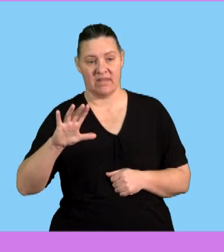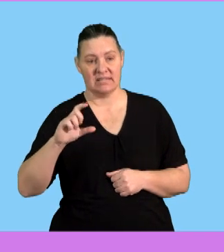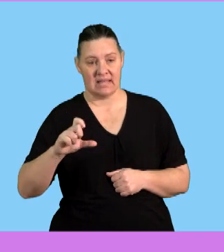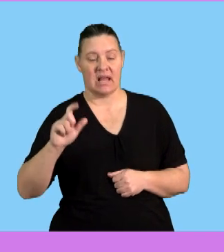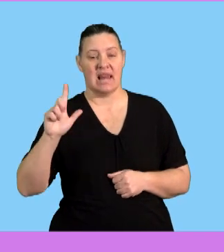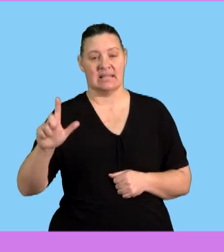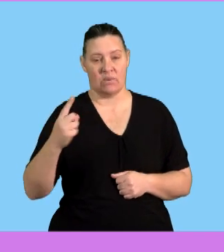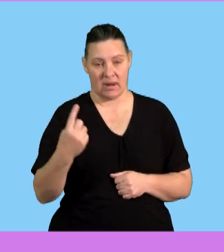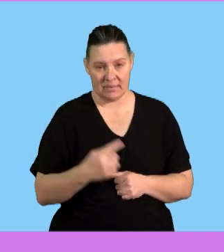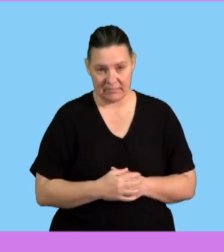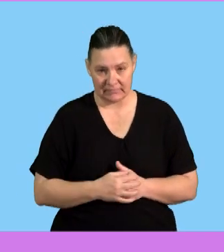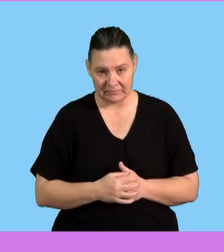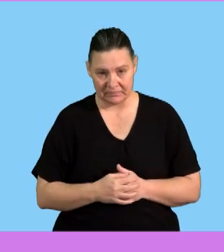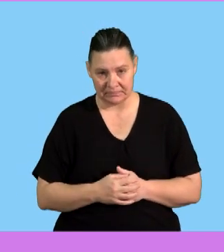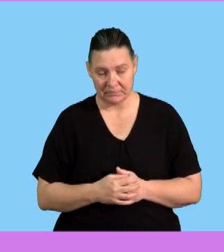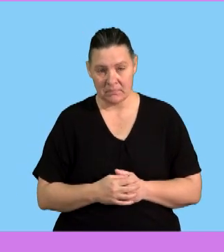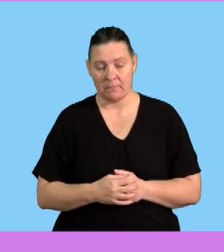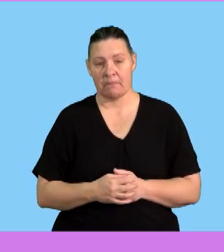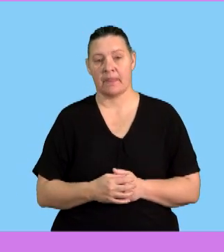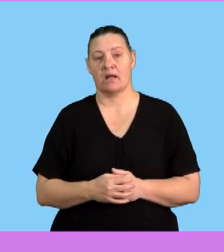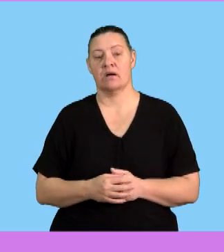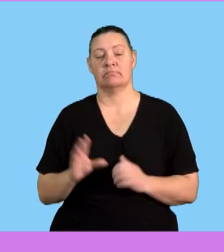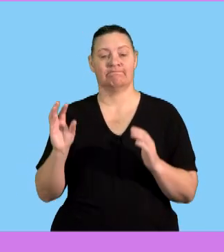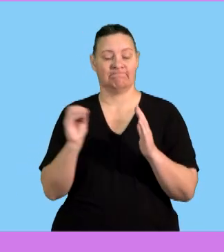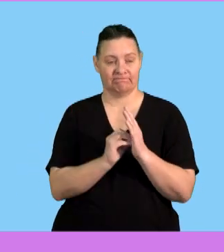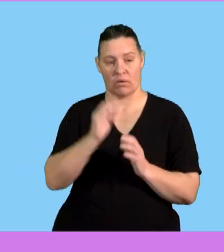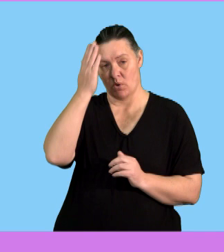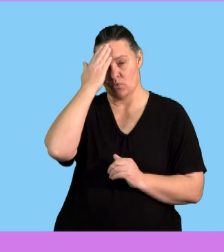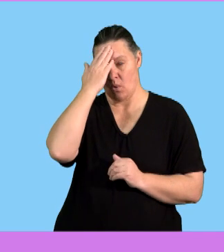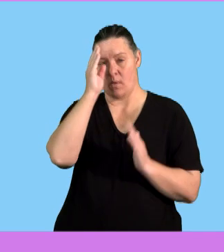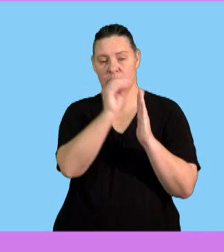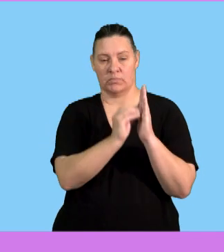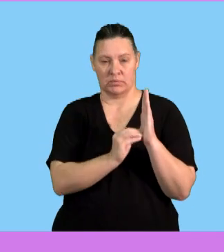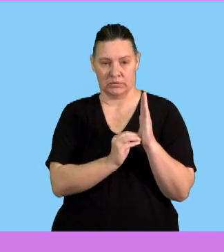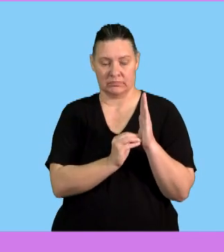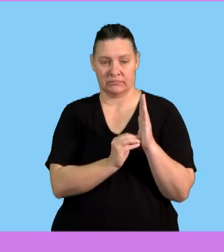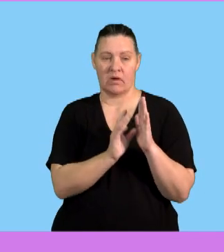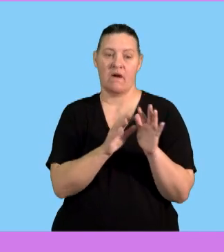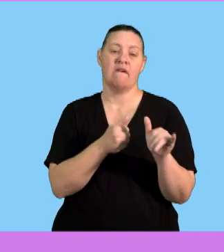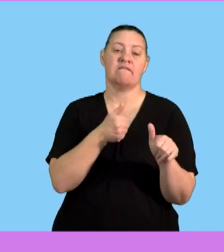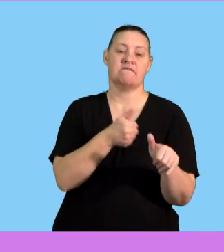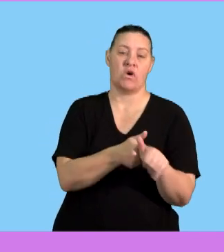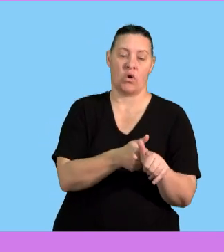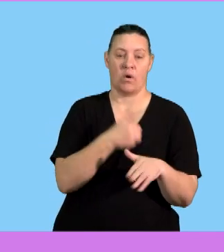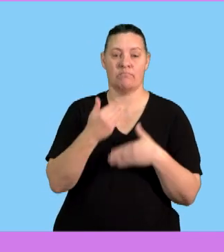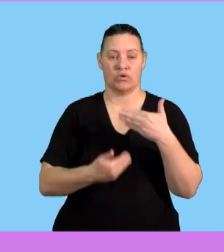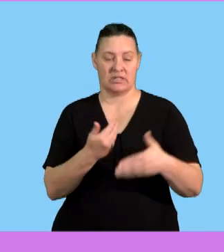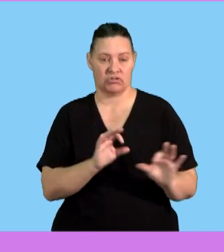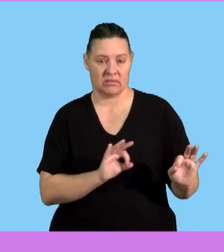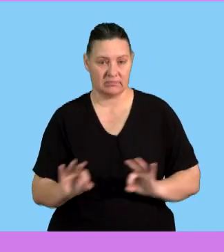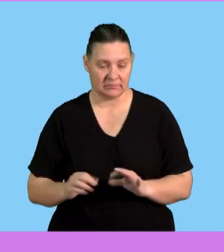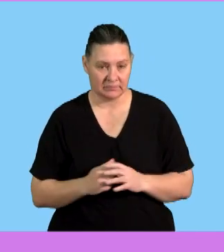liter. Now remember, writing what we know, but then following the correct